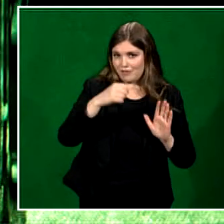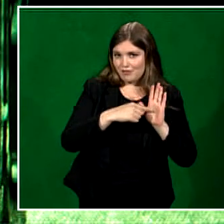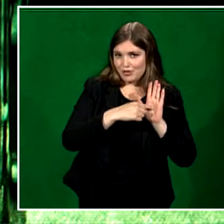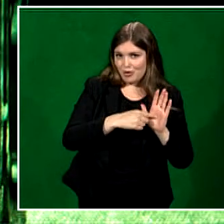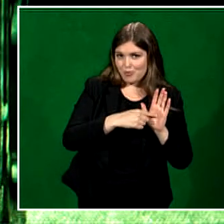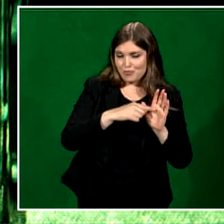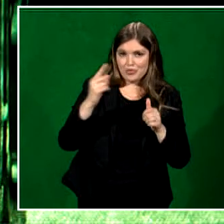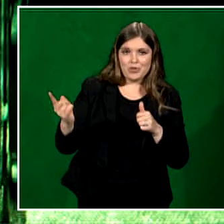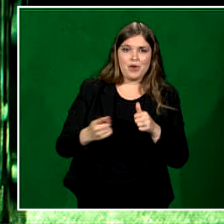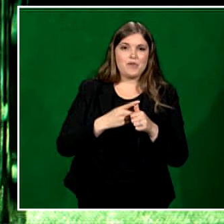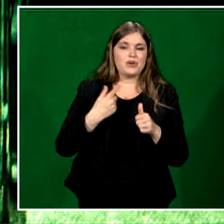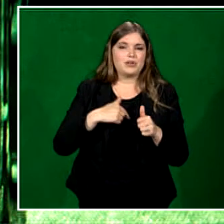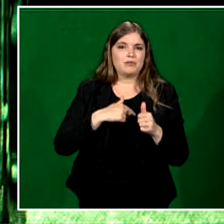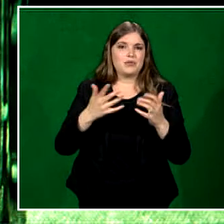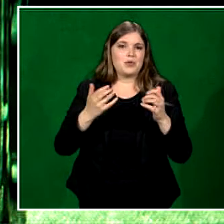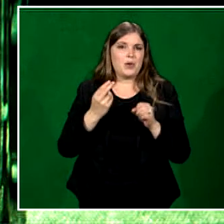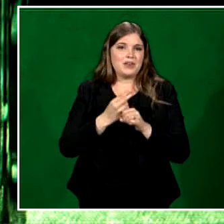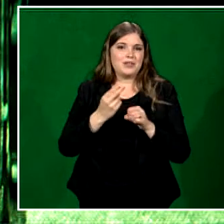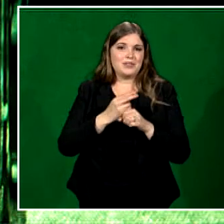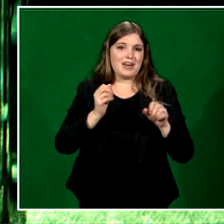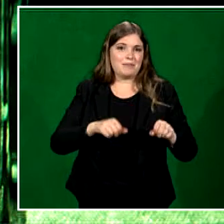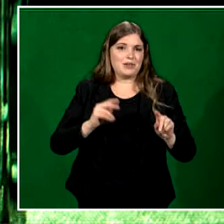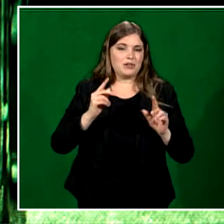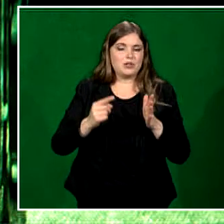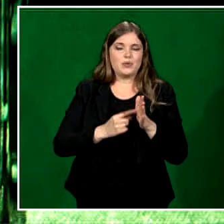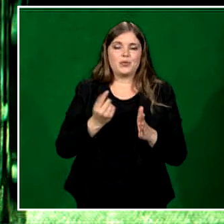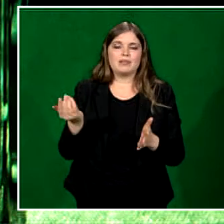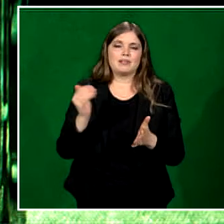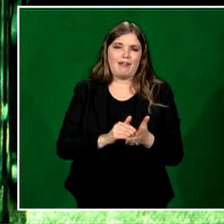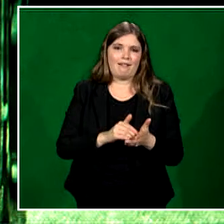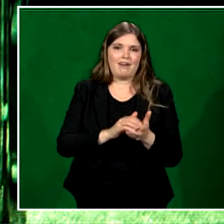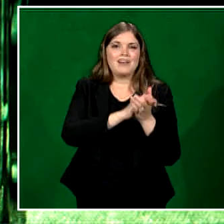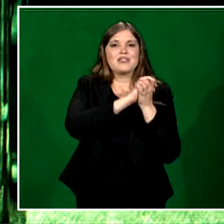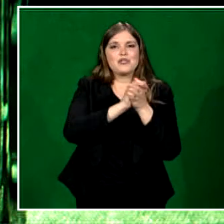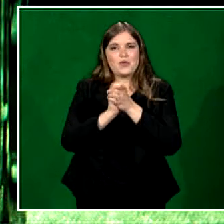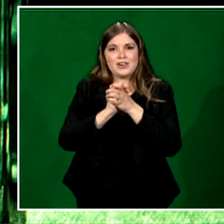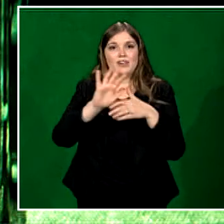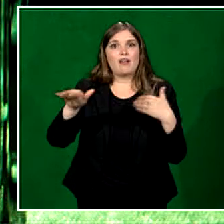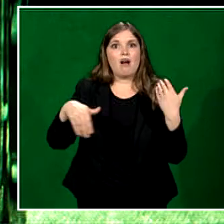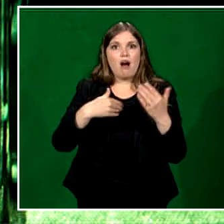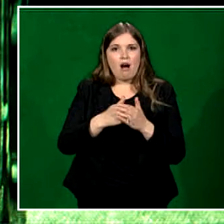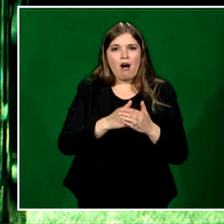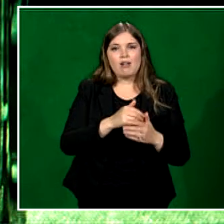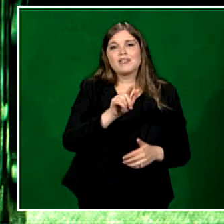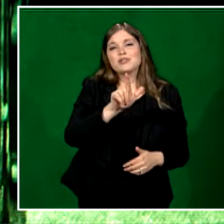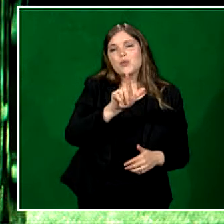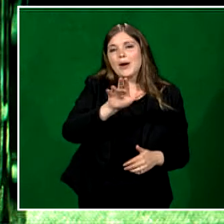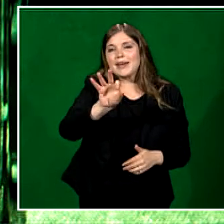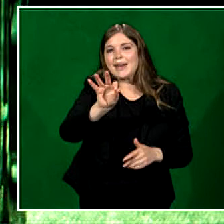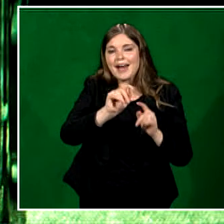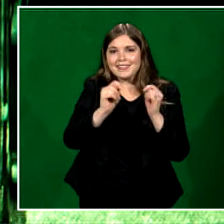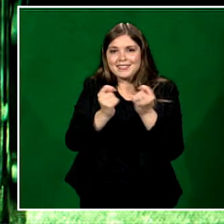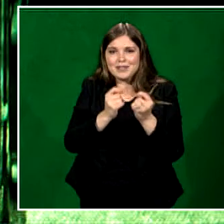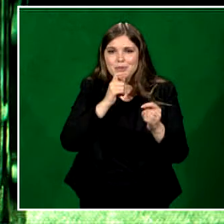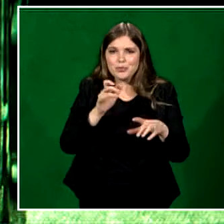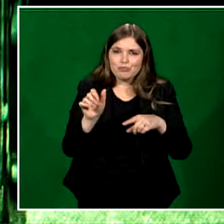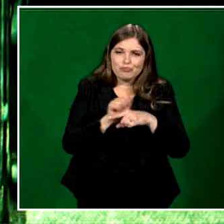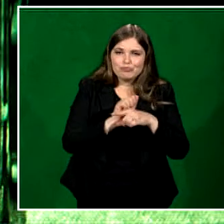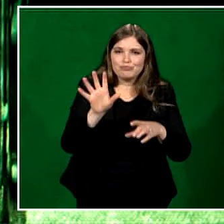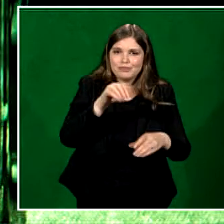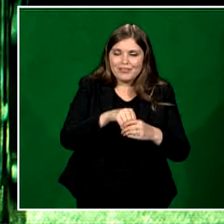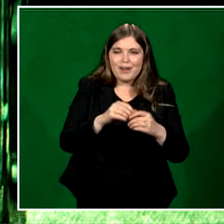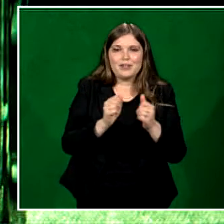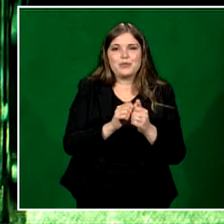So first off, we want to take this opportunity to once again congratulate all 29 teams that participated in Wege Prize